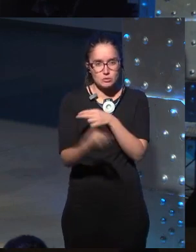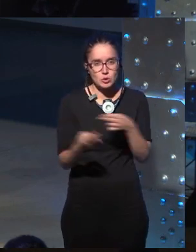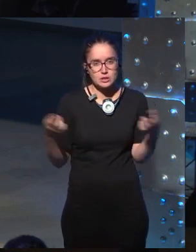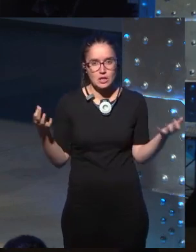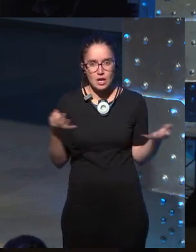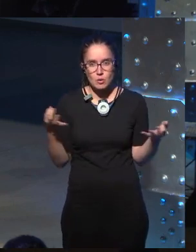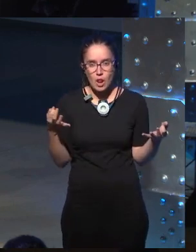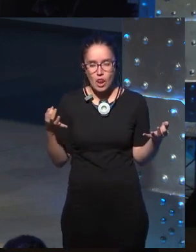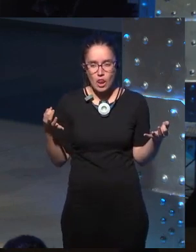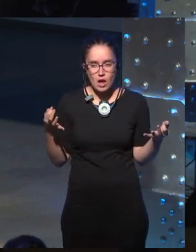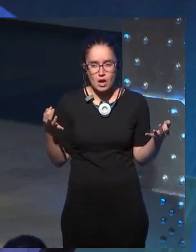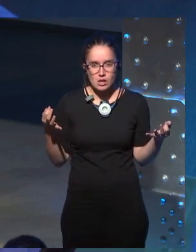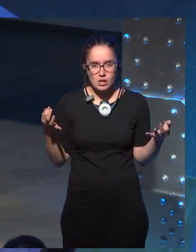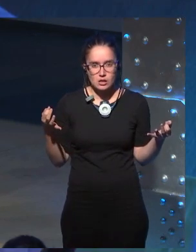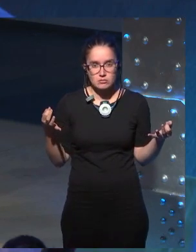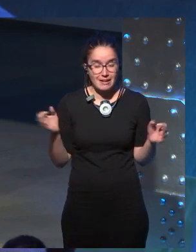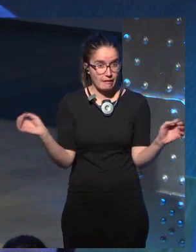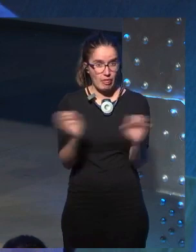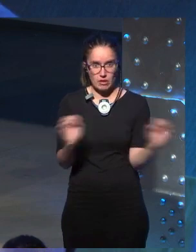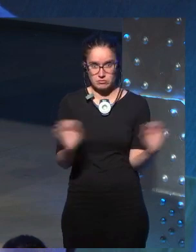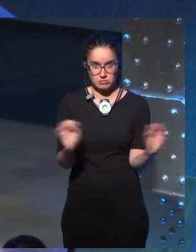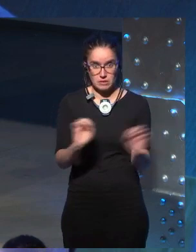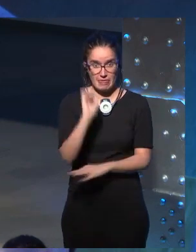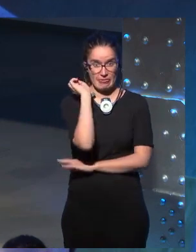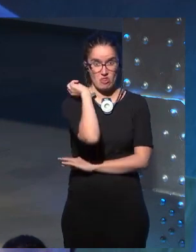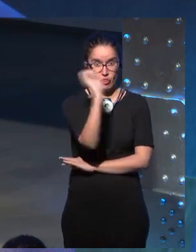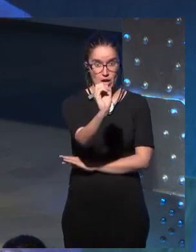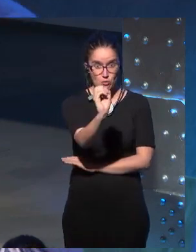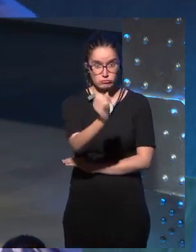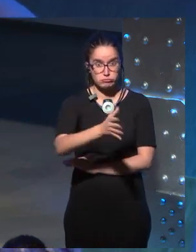absolutely none. Zero. Why? Because